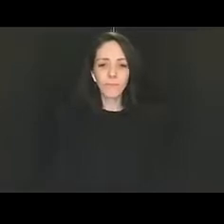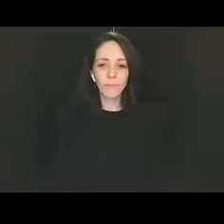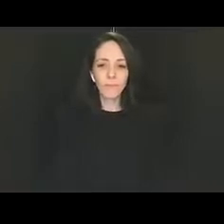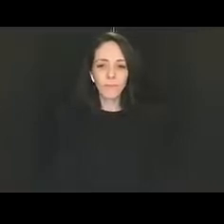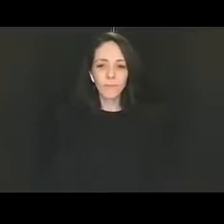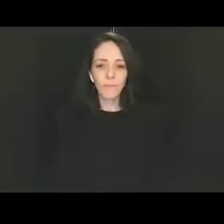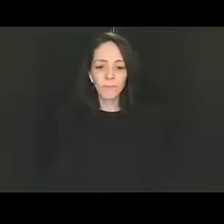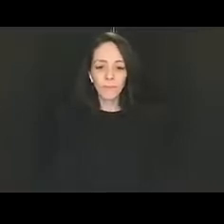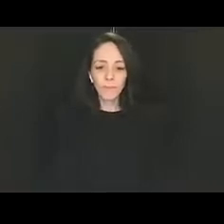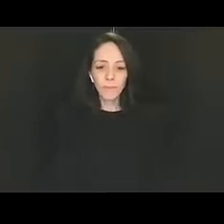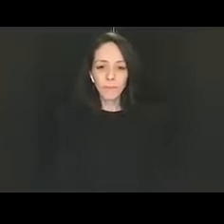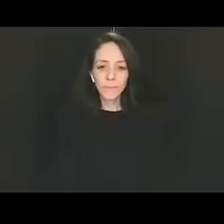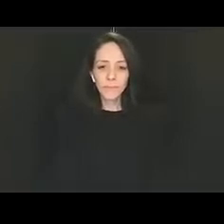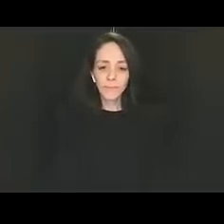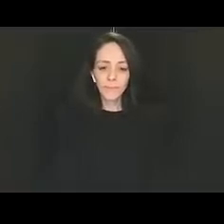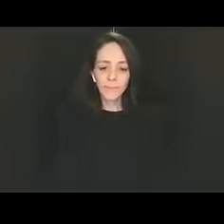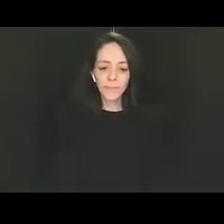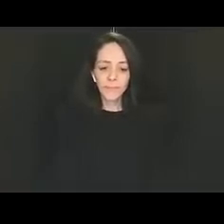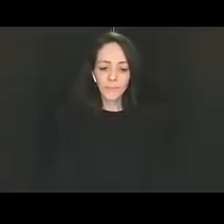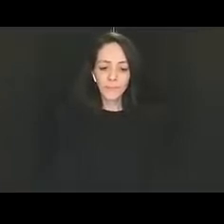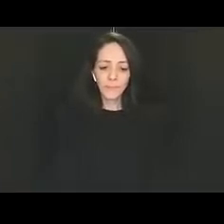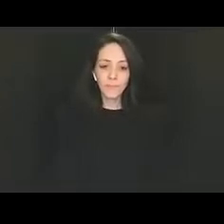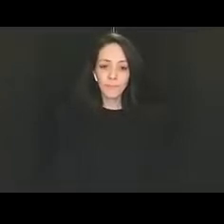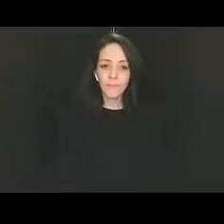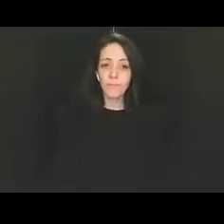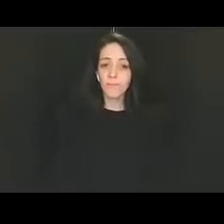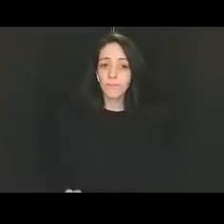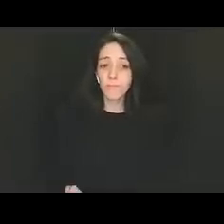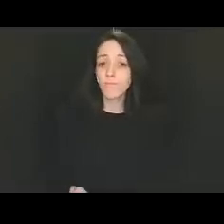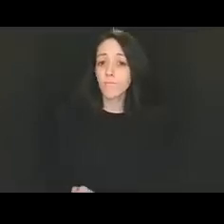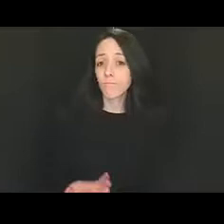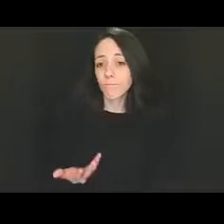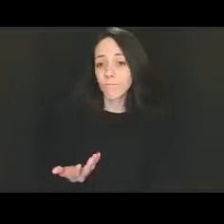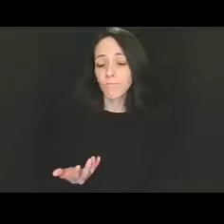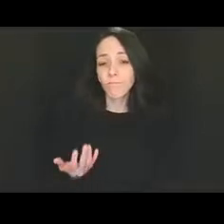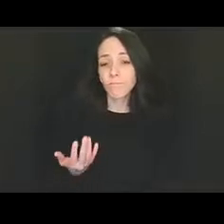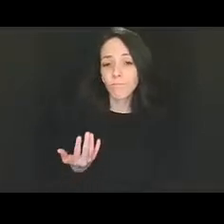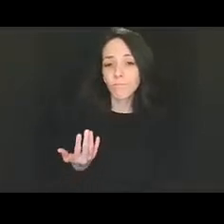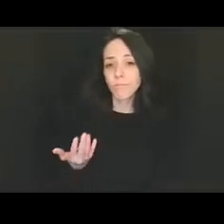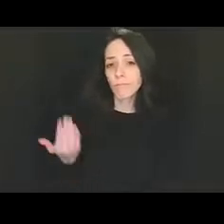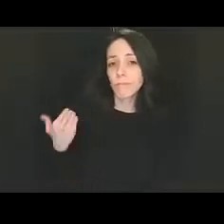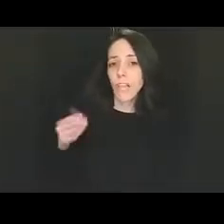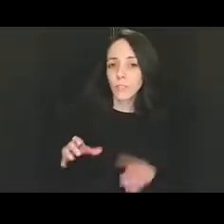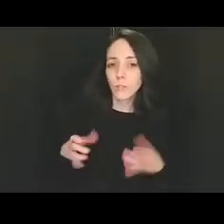Don't be shy. Last group, just as in something to,